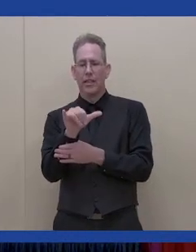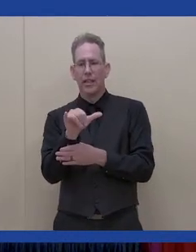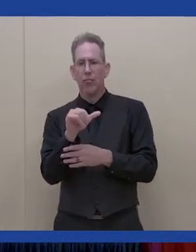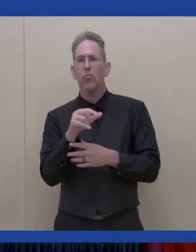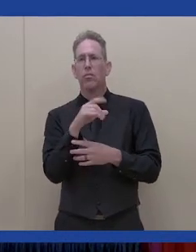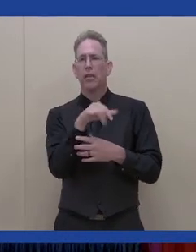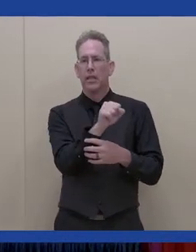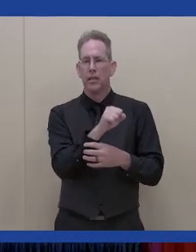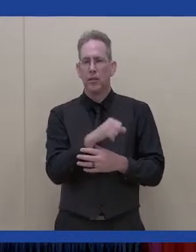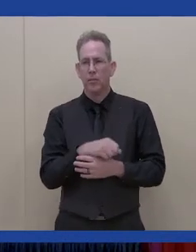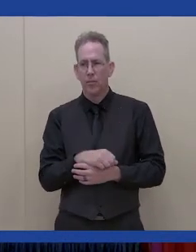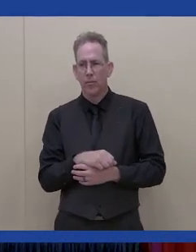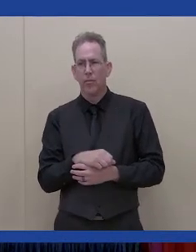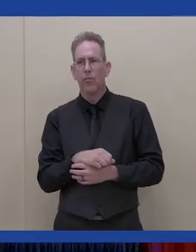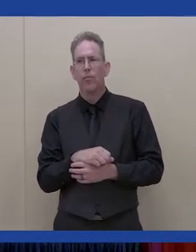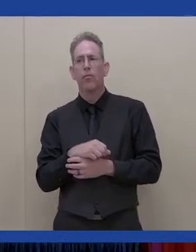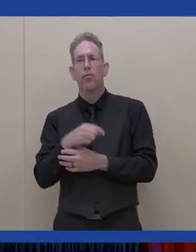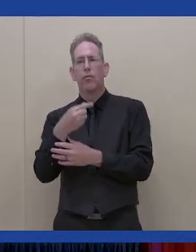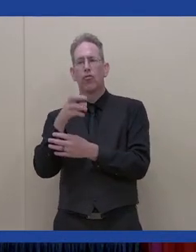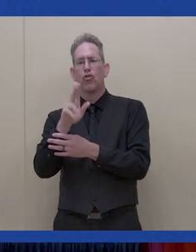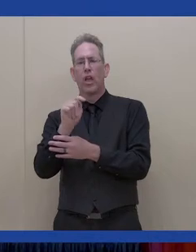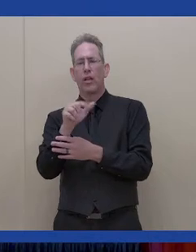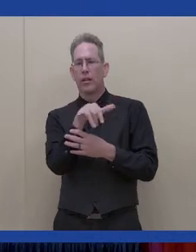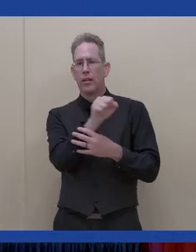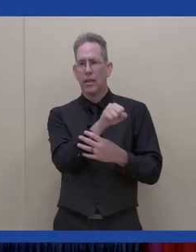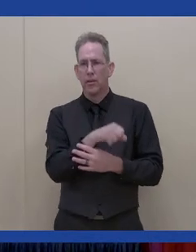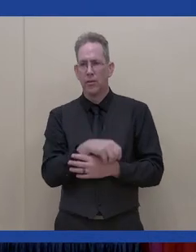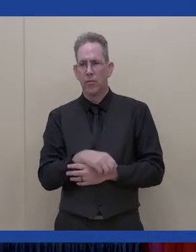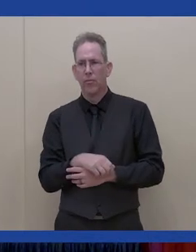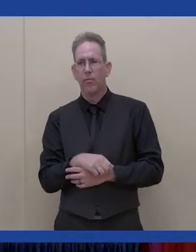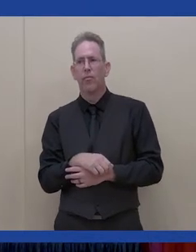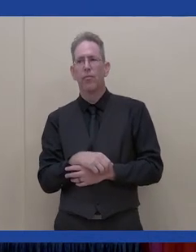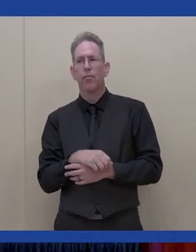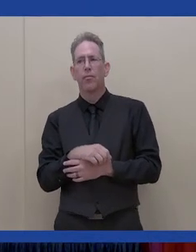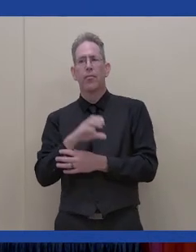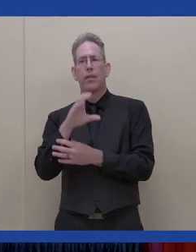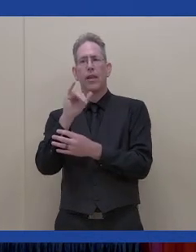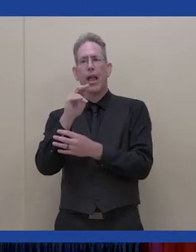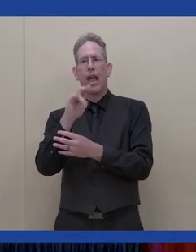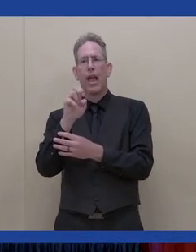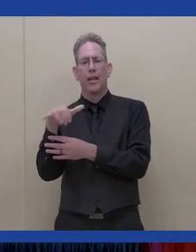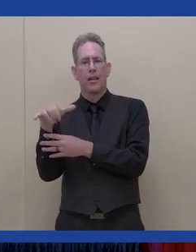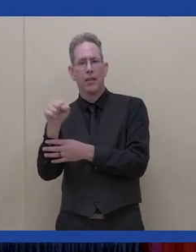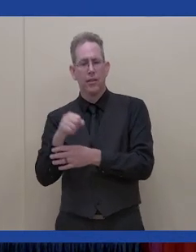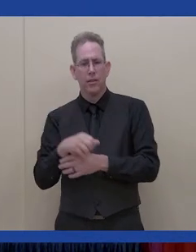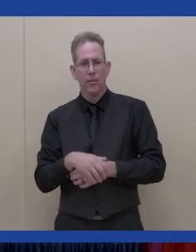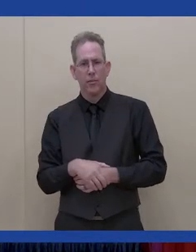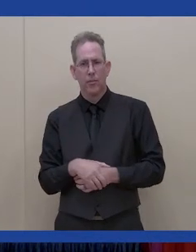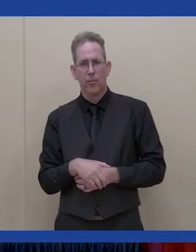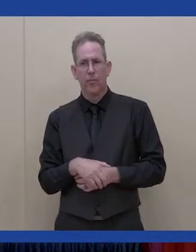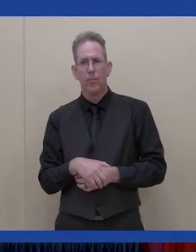Yes. Councilor Kane? Yes. Councilor Litwin?